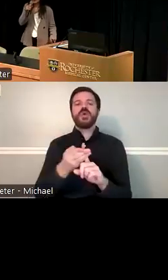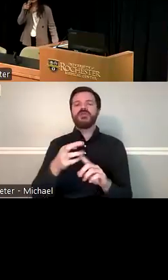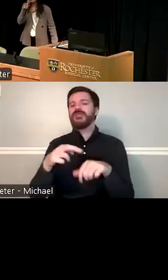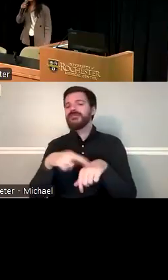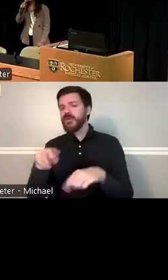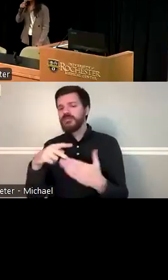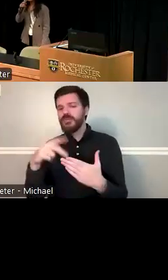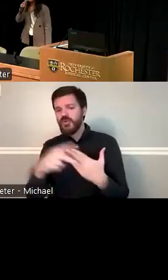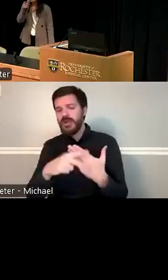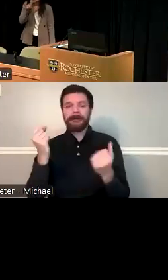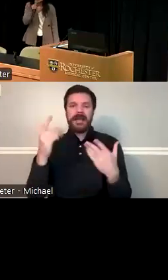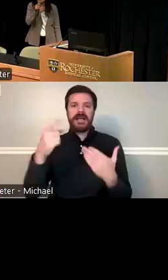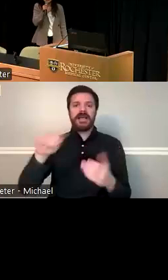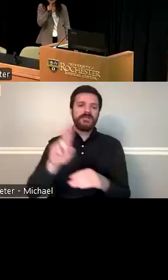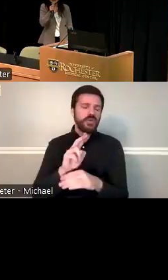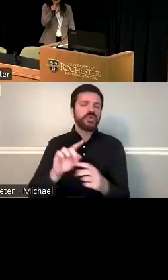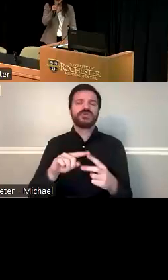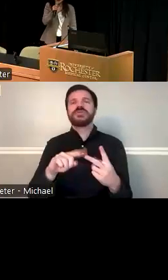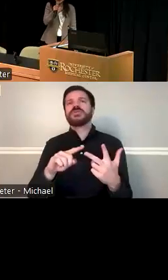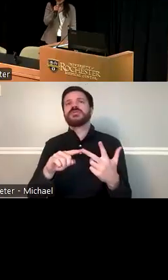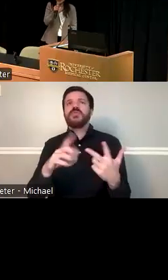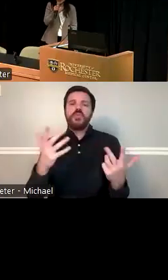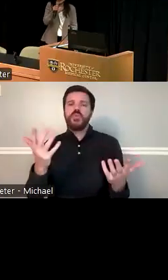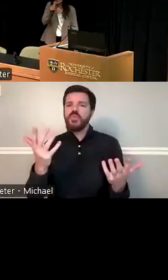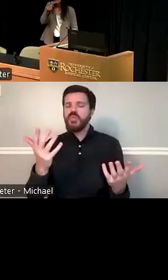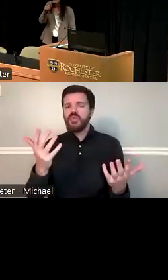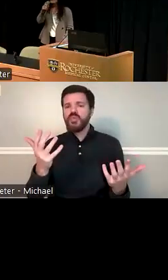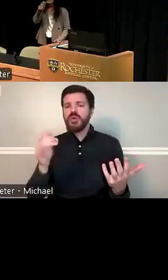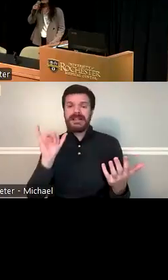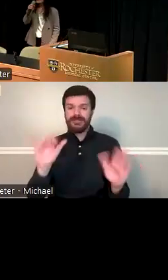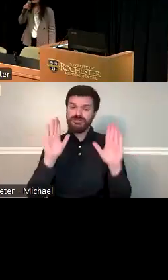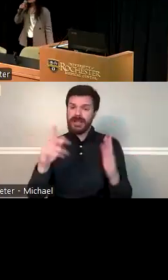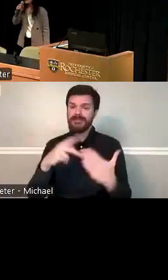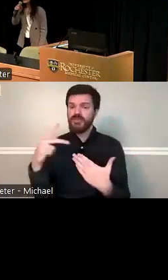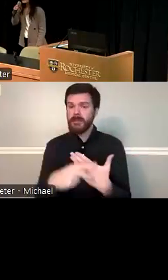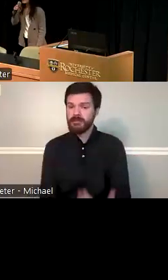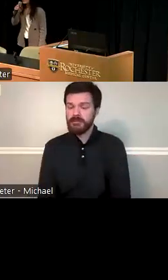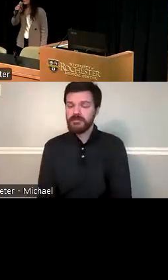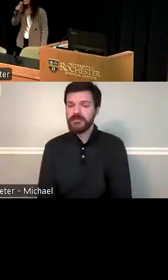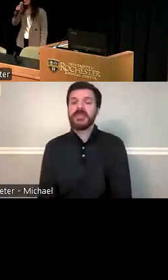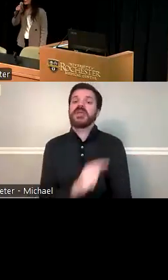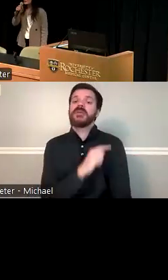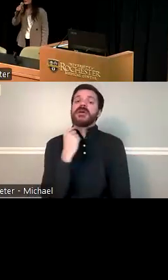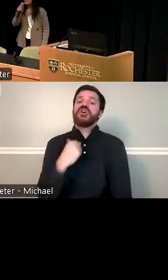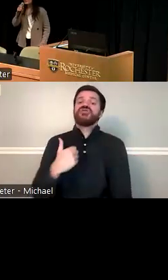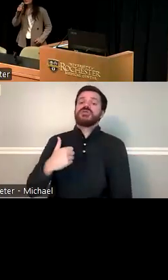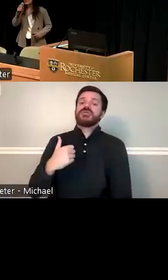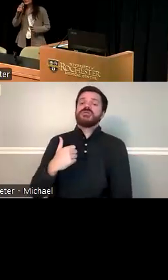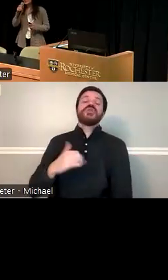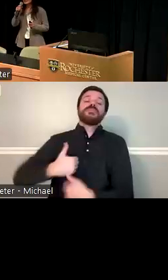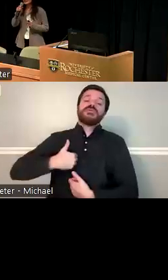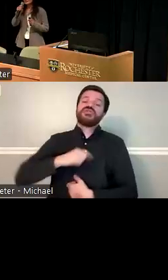many of you have used. And so those are great programs. And the military chaplains, what we have found was that they